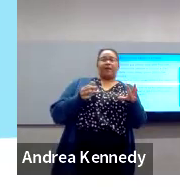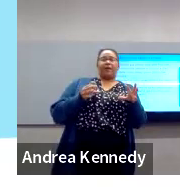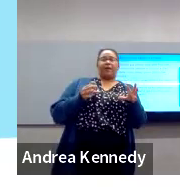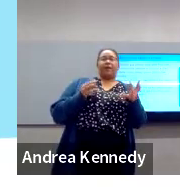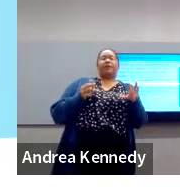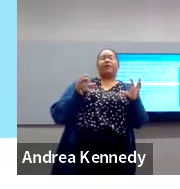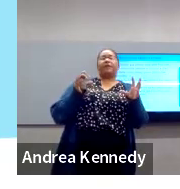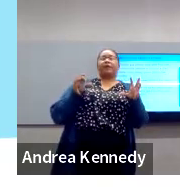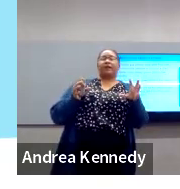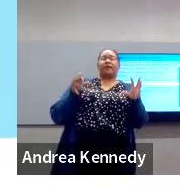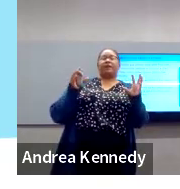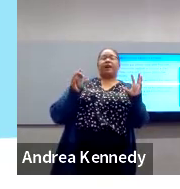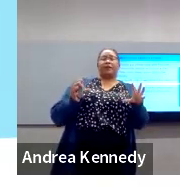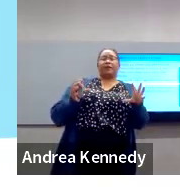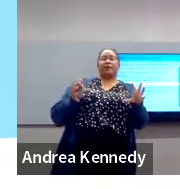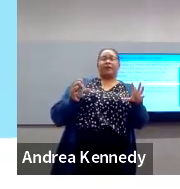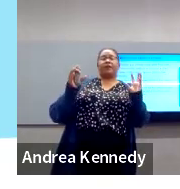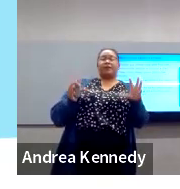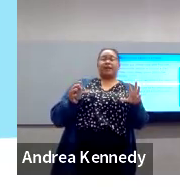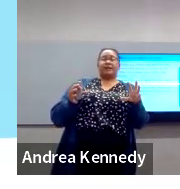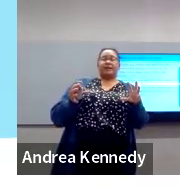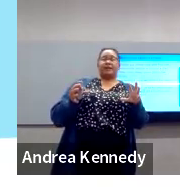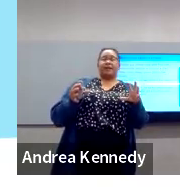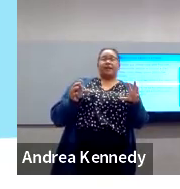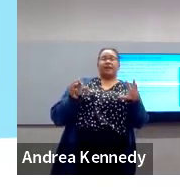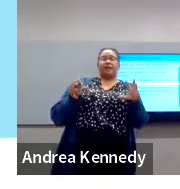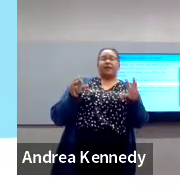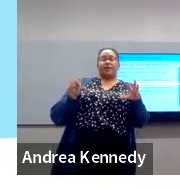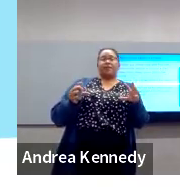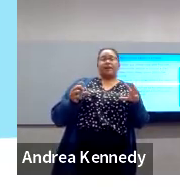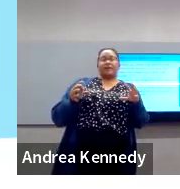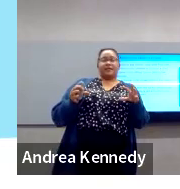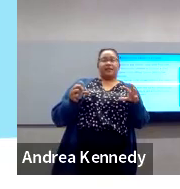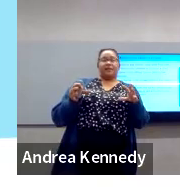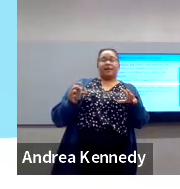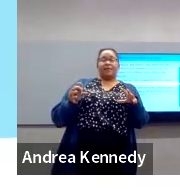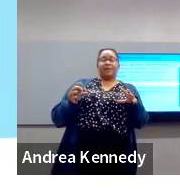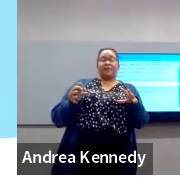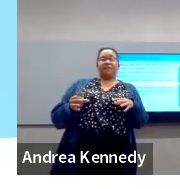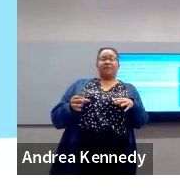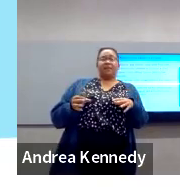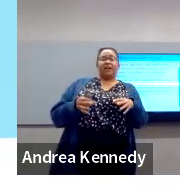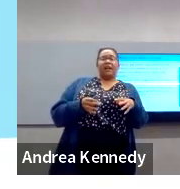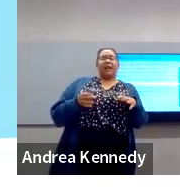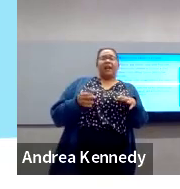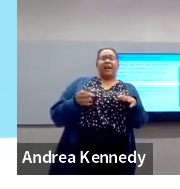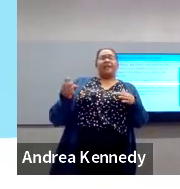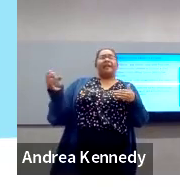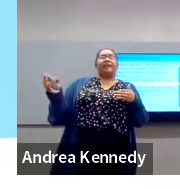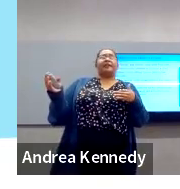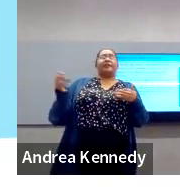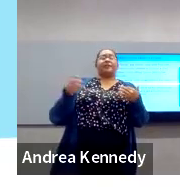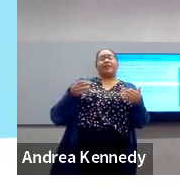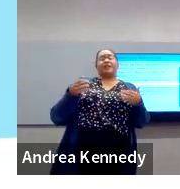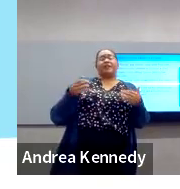going to talk about are only for fully covered units covered by the CSFRA. And